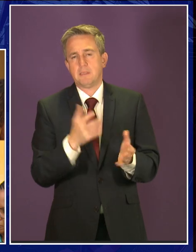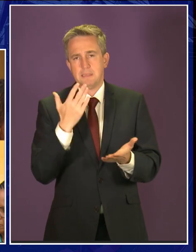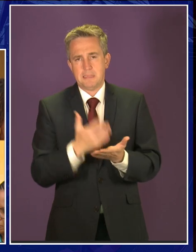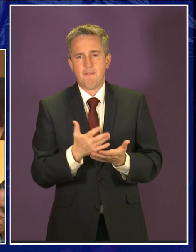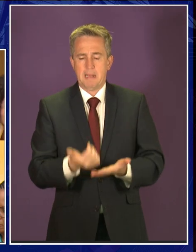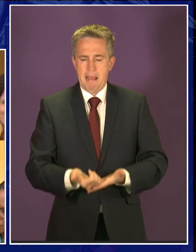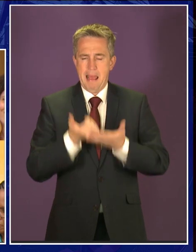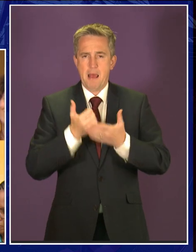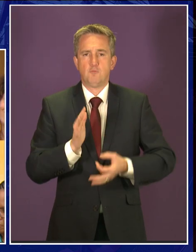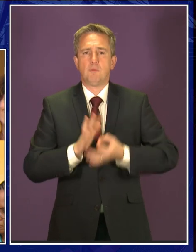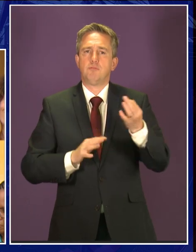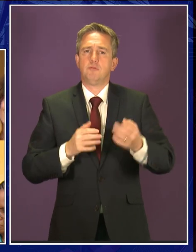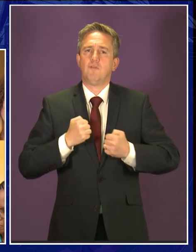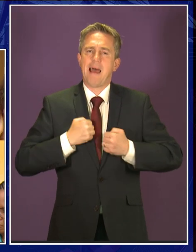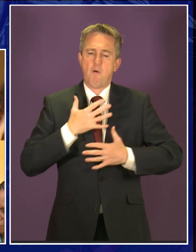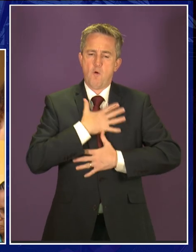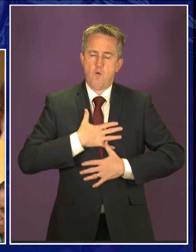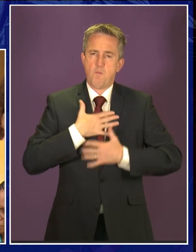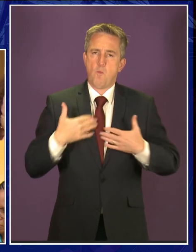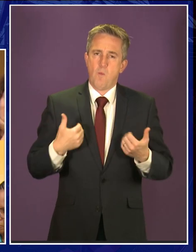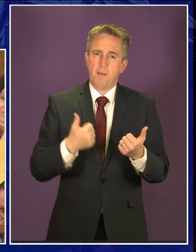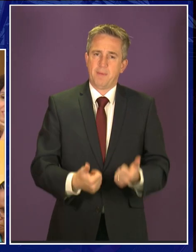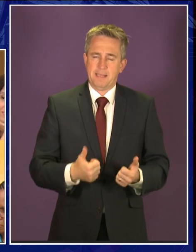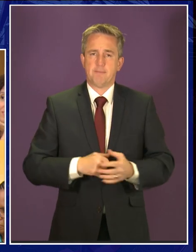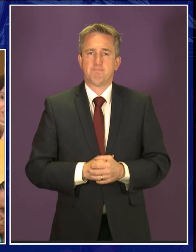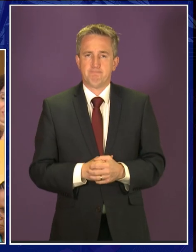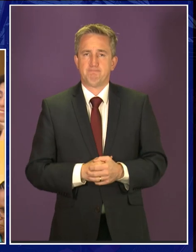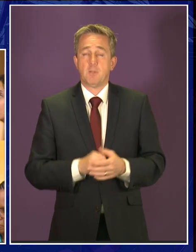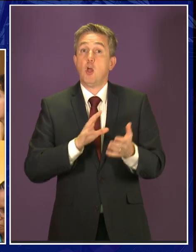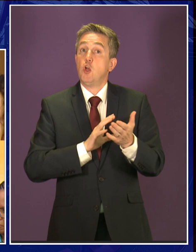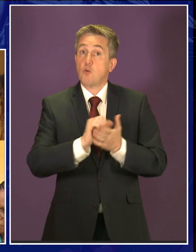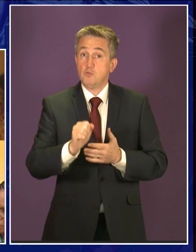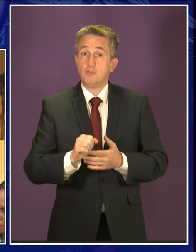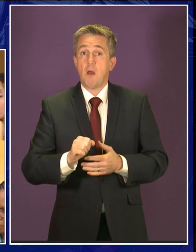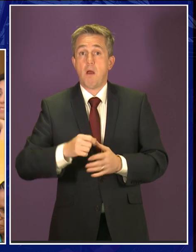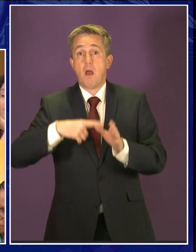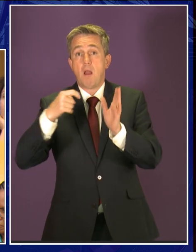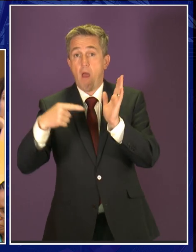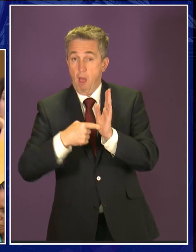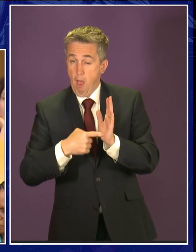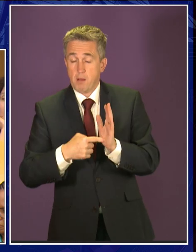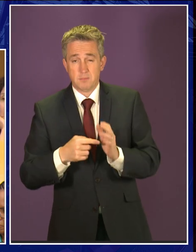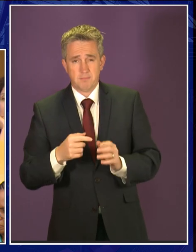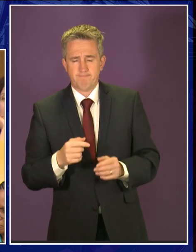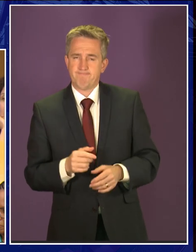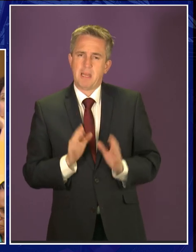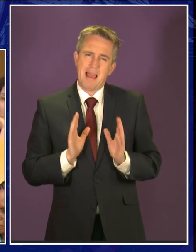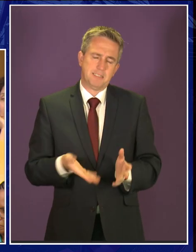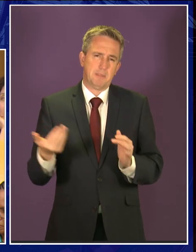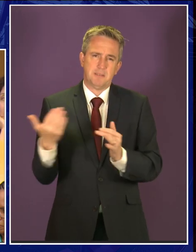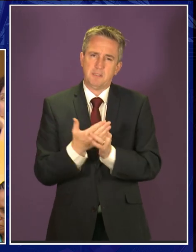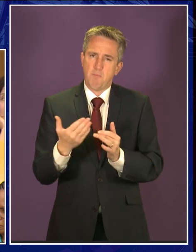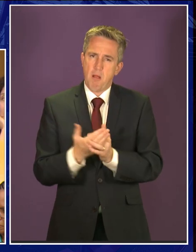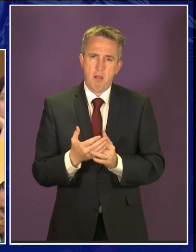human emotions. The culture and the arts should be accessible to all people, people with disabilities,